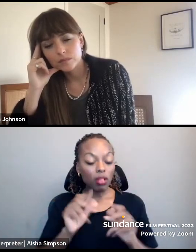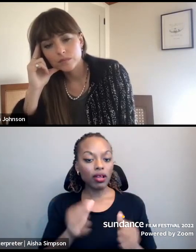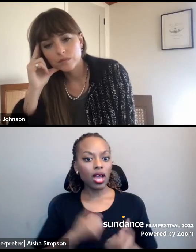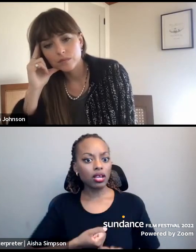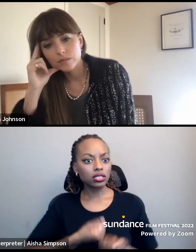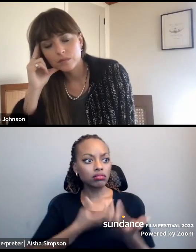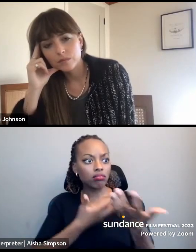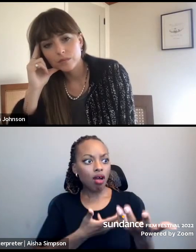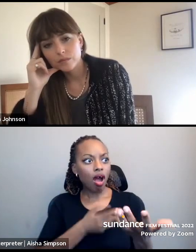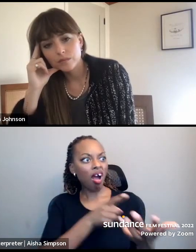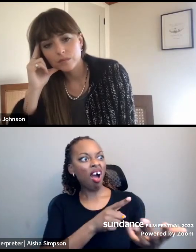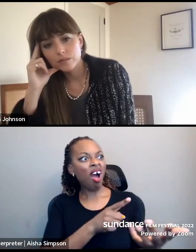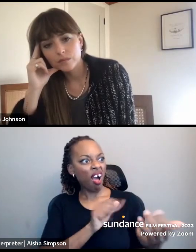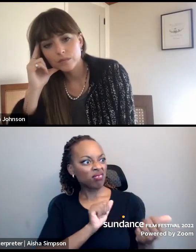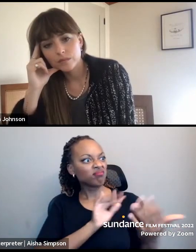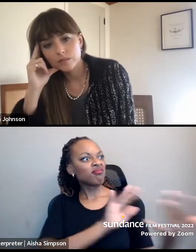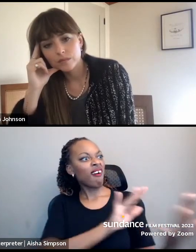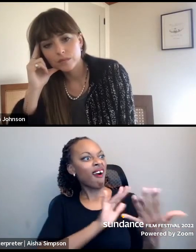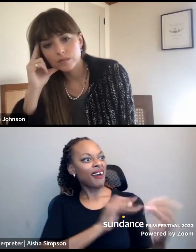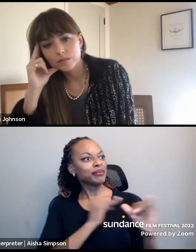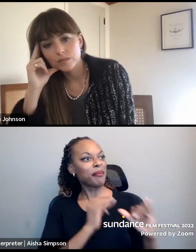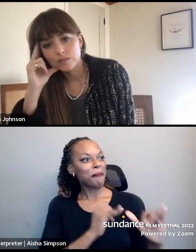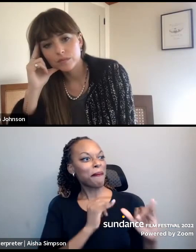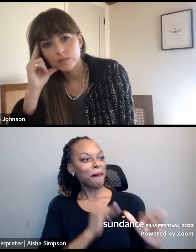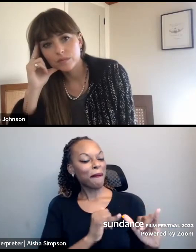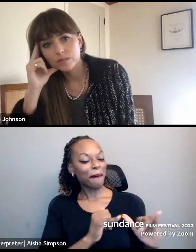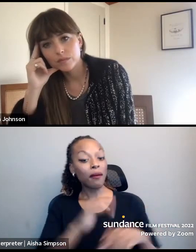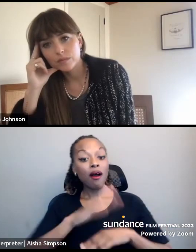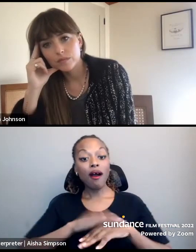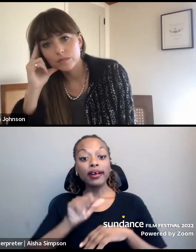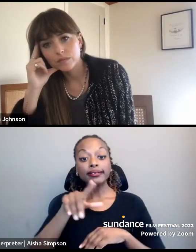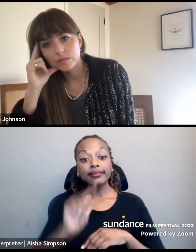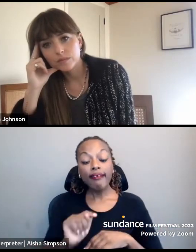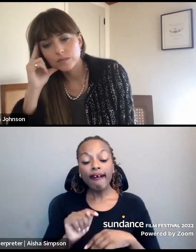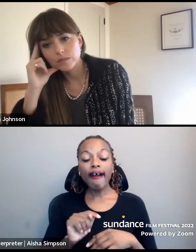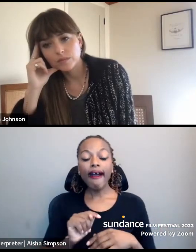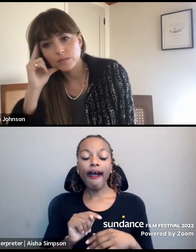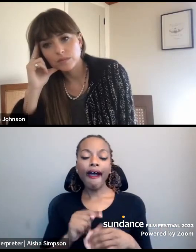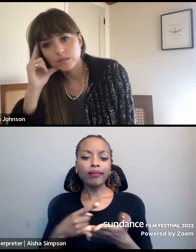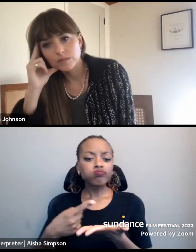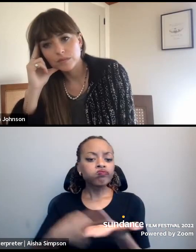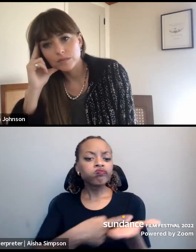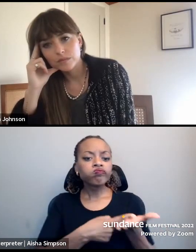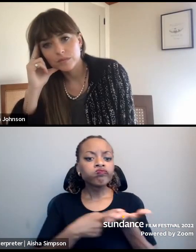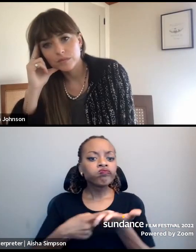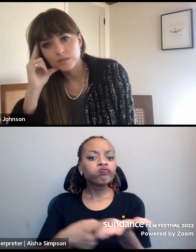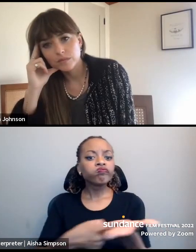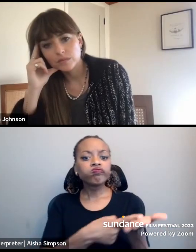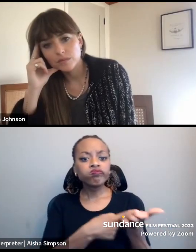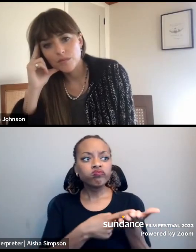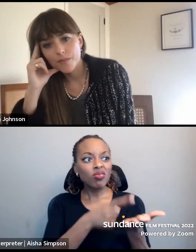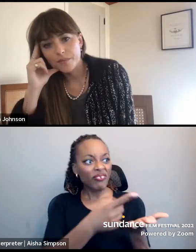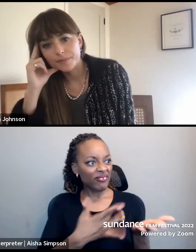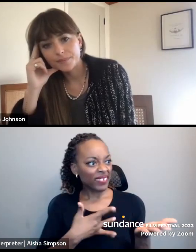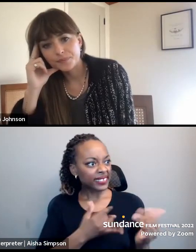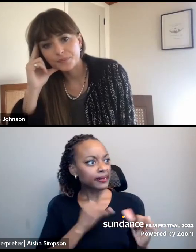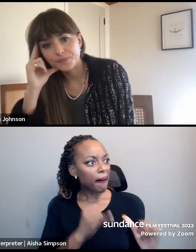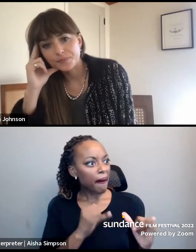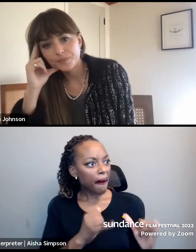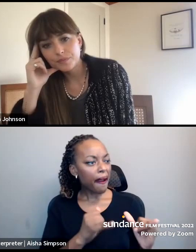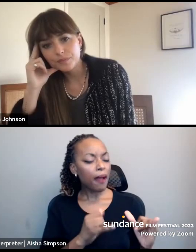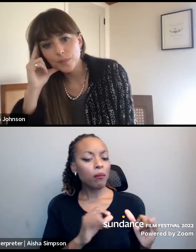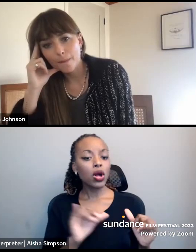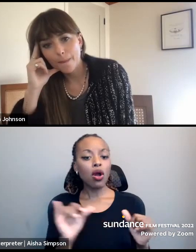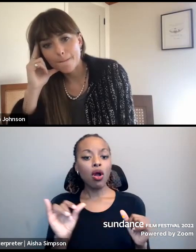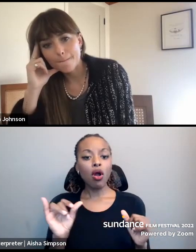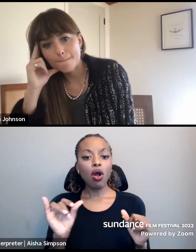same vibe as you know what I mean? Being on set and discussing with other people that, are feeling the same things you're feeling, but also using the